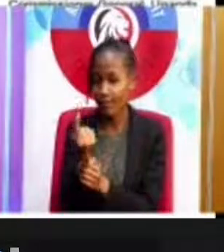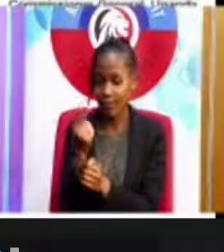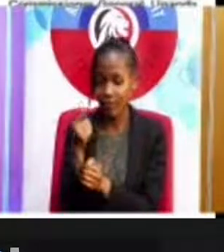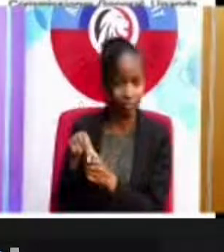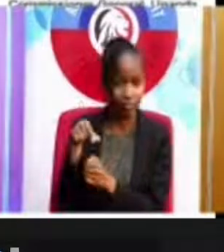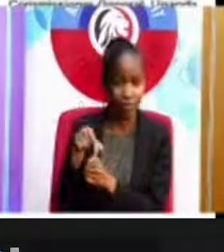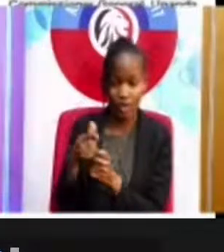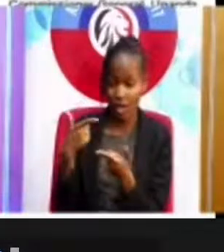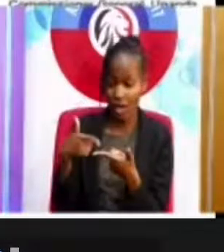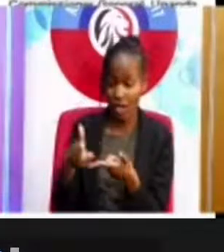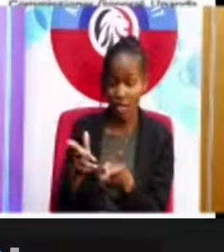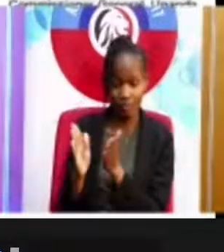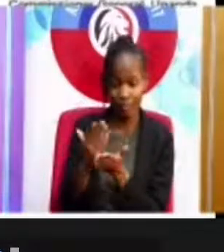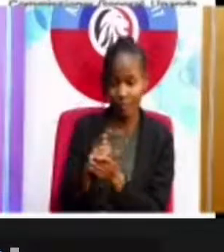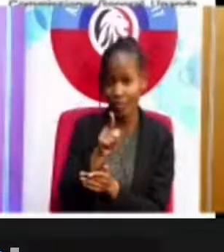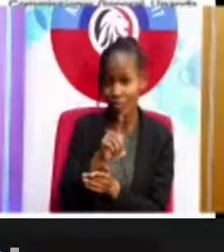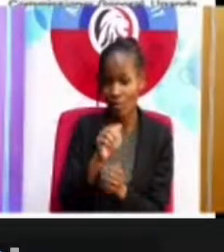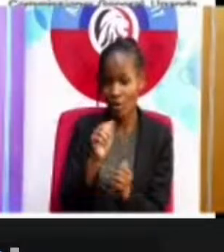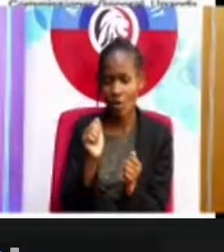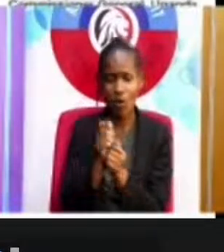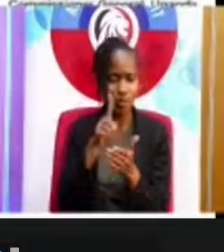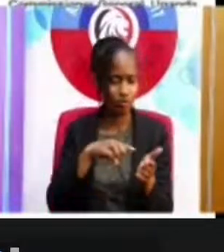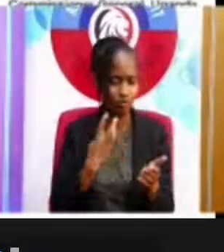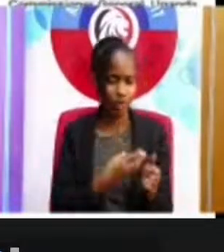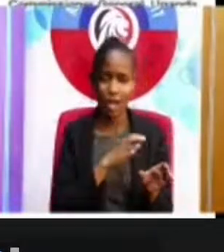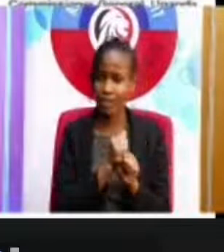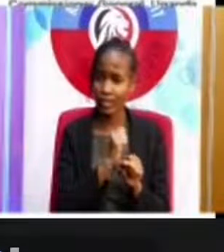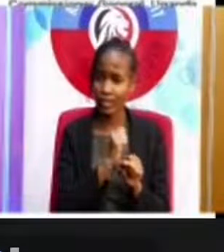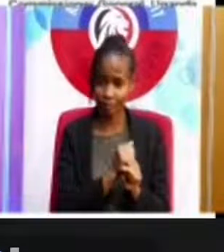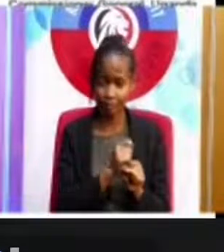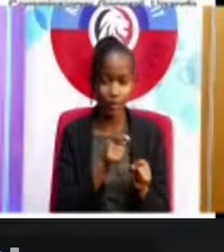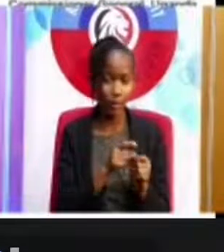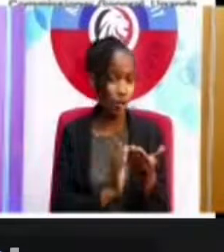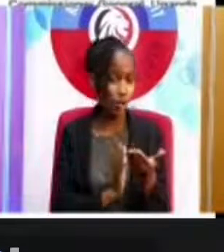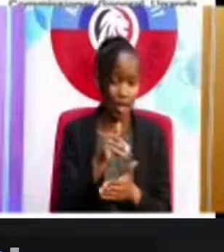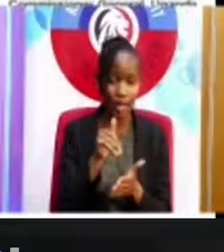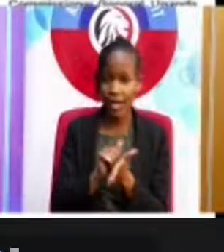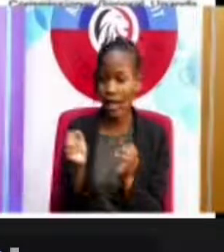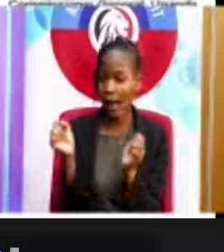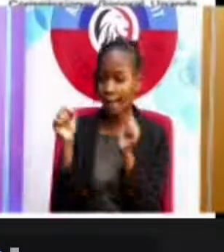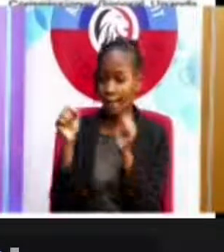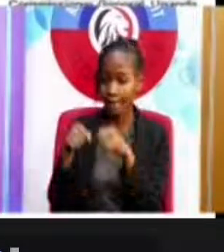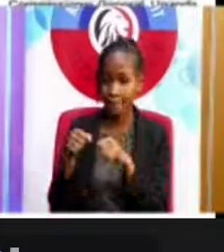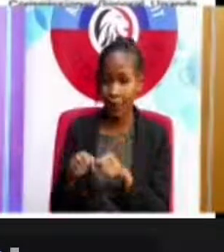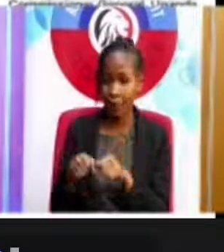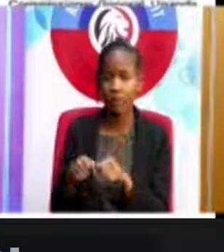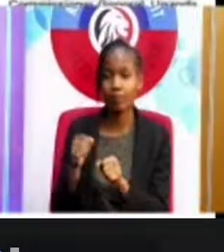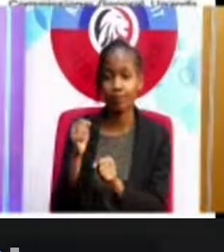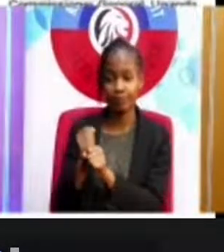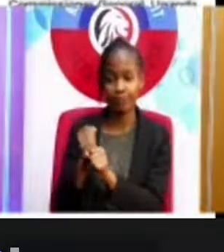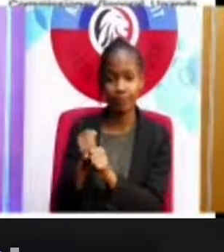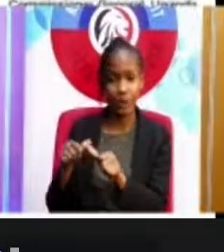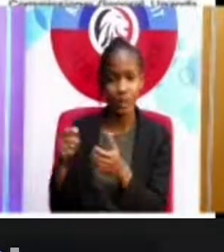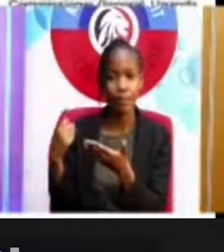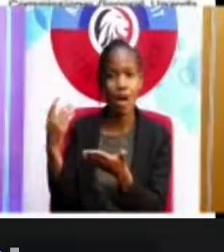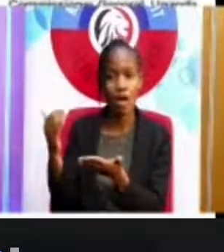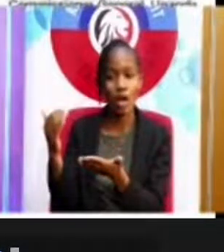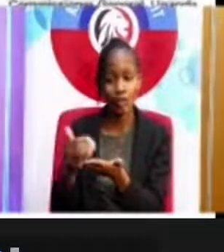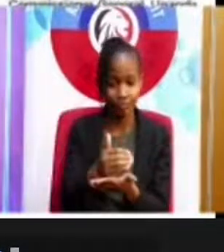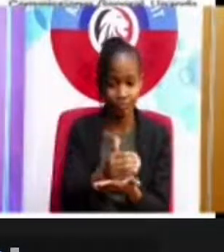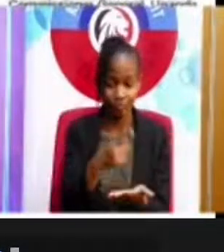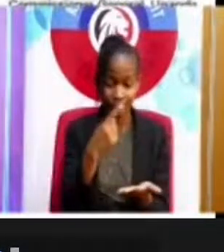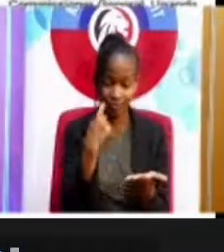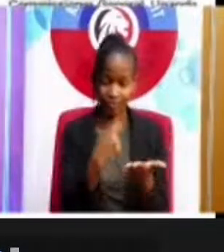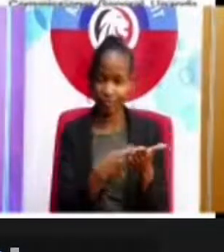what we've done to ensure that we are able to operate and collect revenue that is